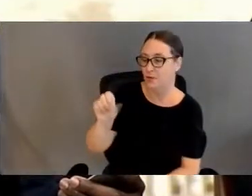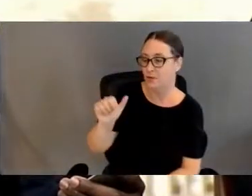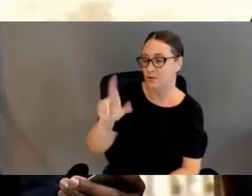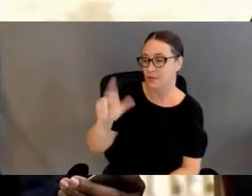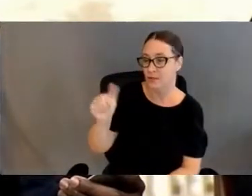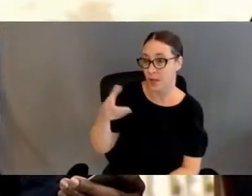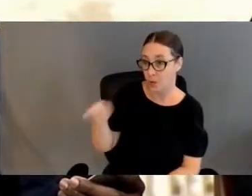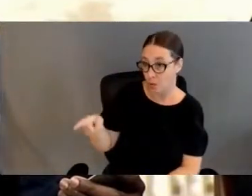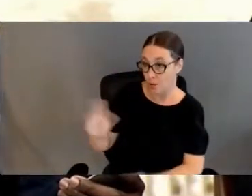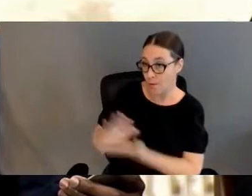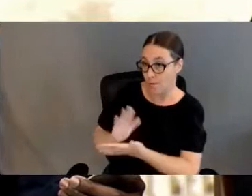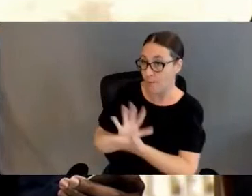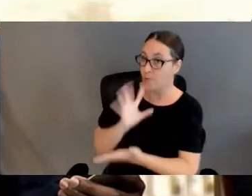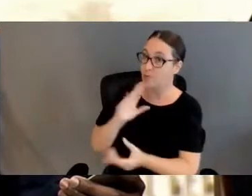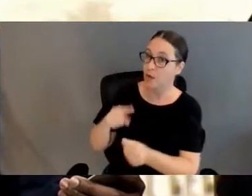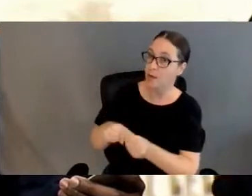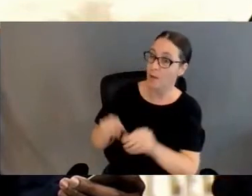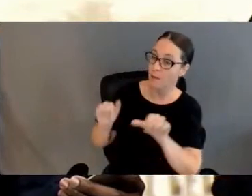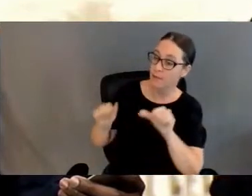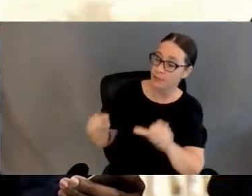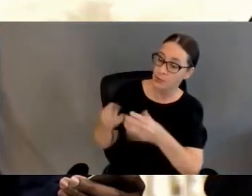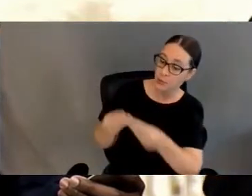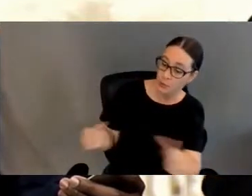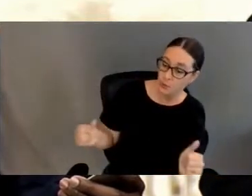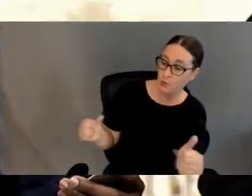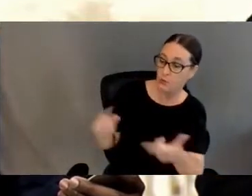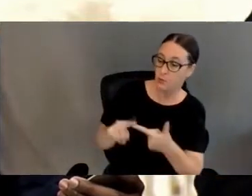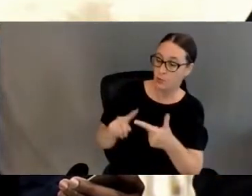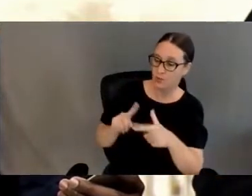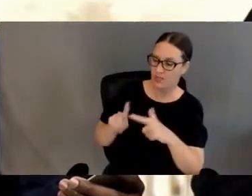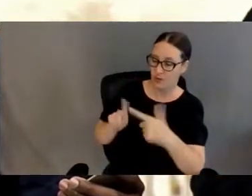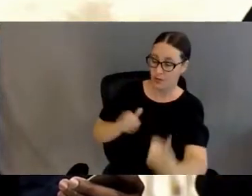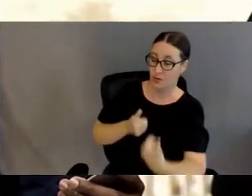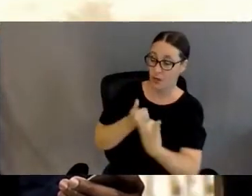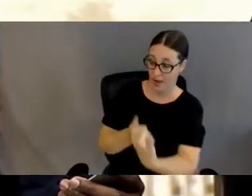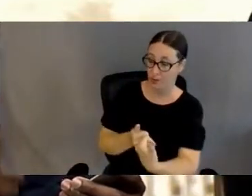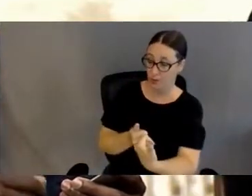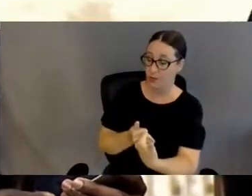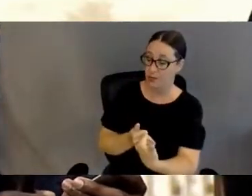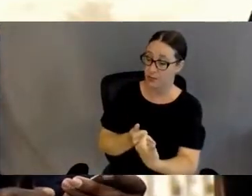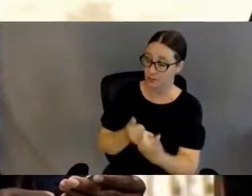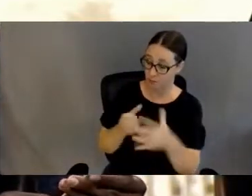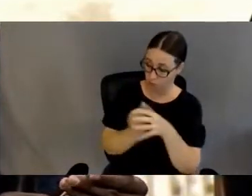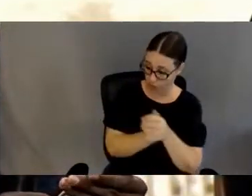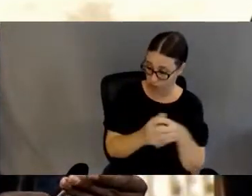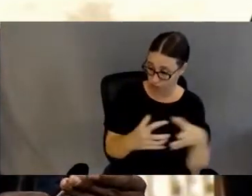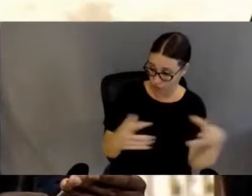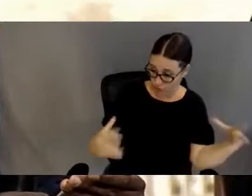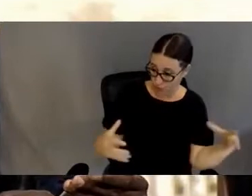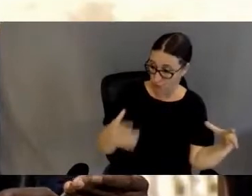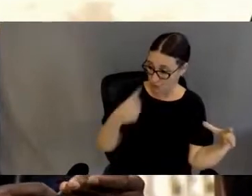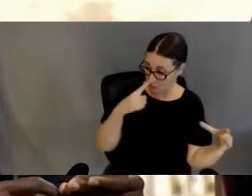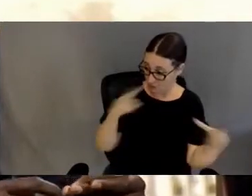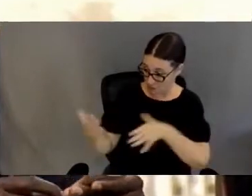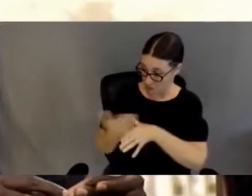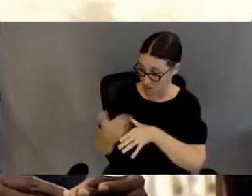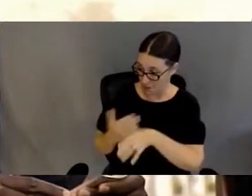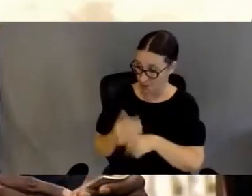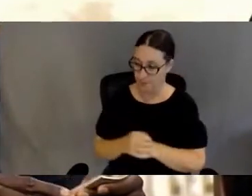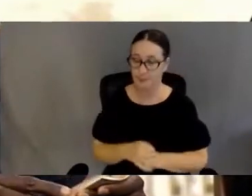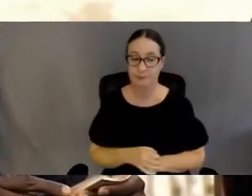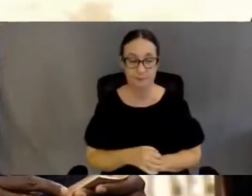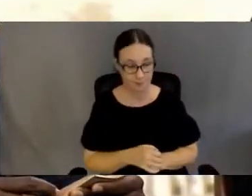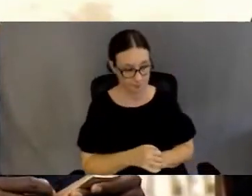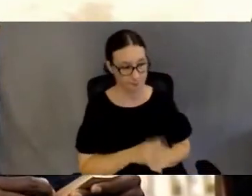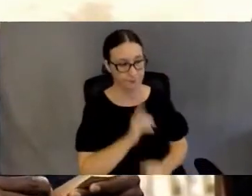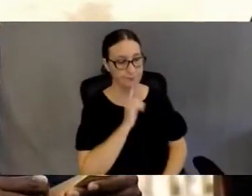solutions to the challenges that we have with scale. It'd be great if you would share that with the group. Sure, and it's available,